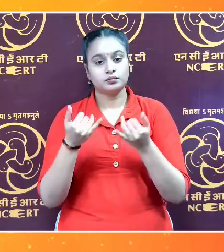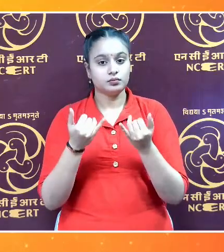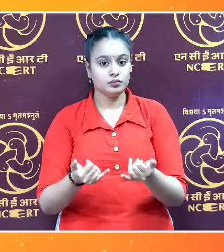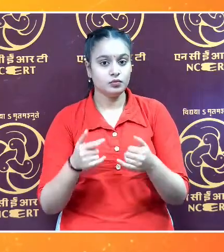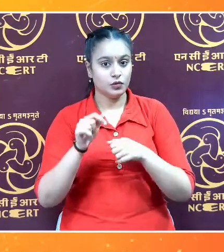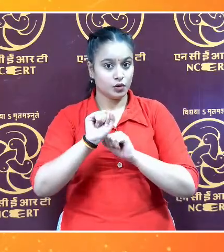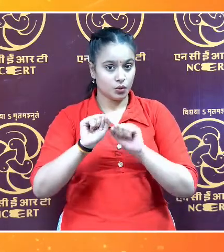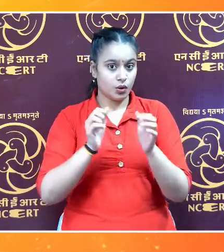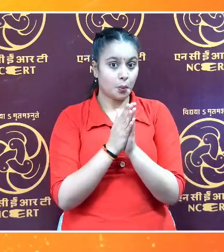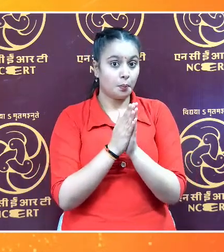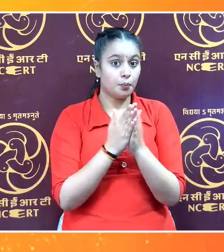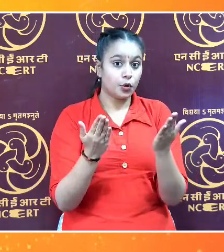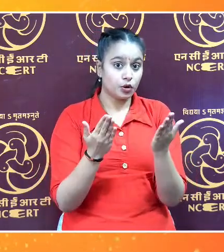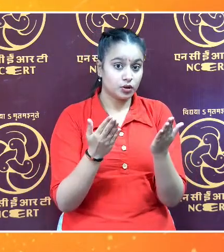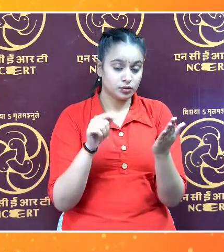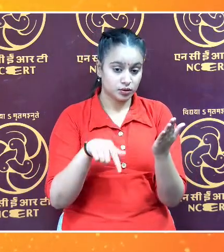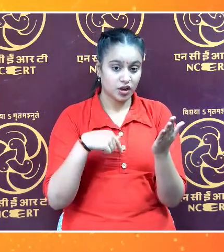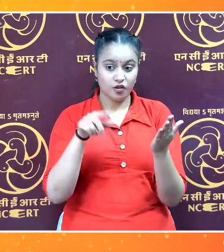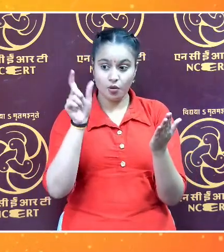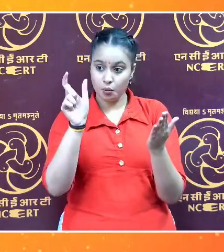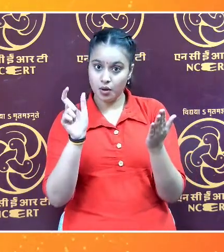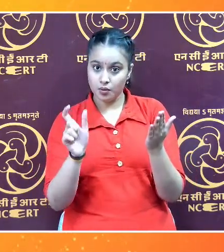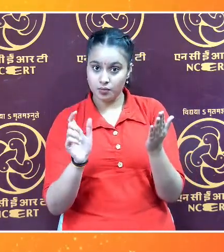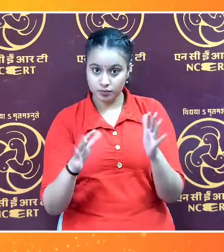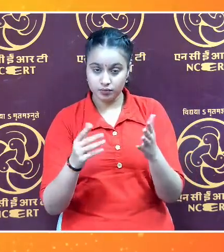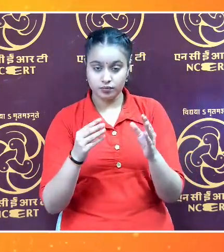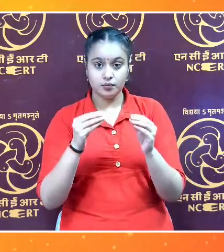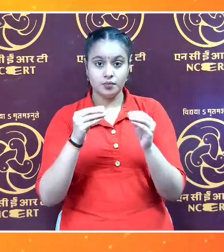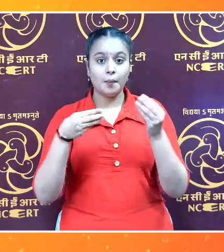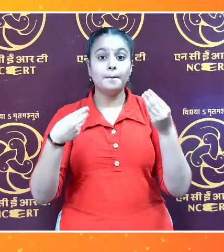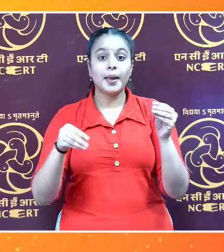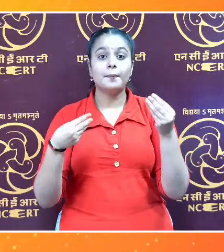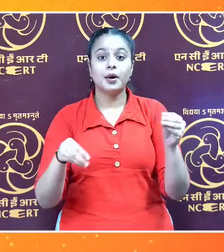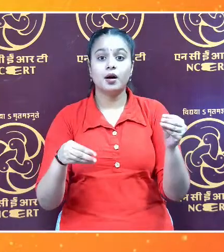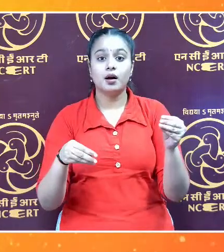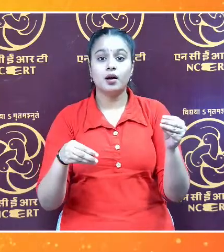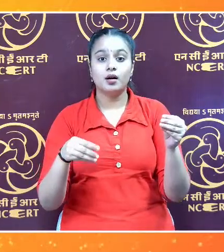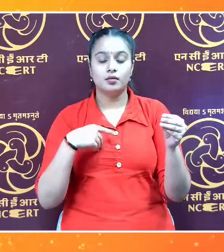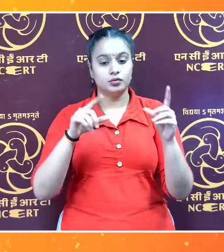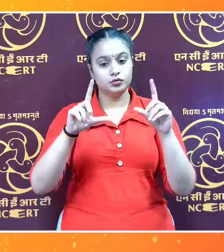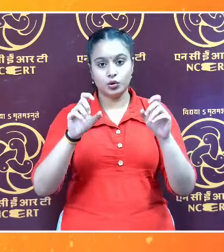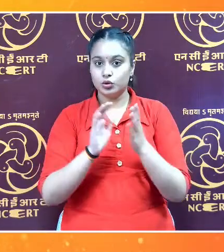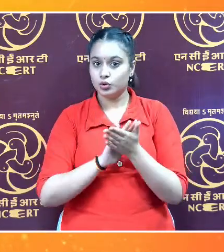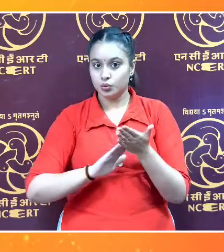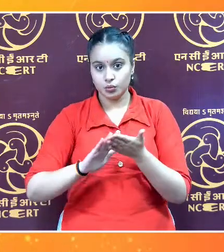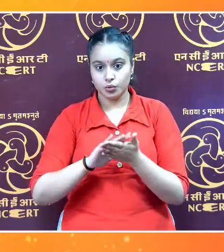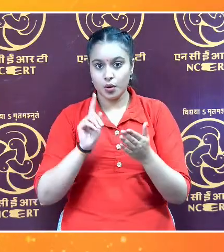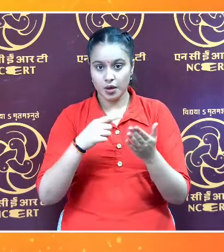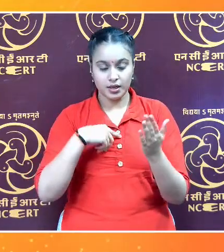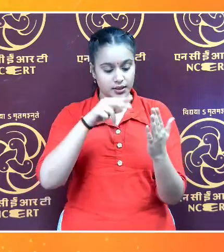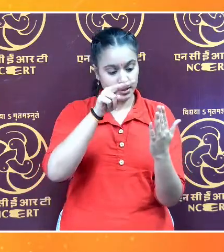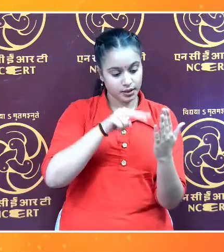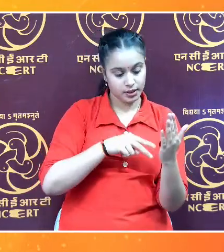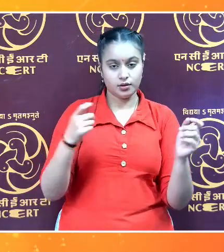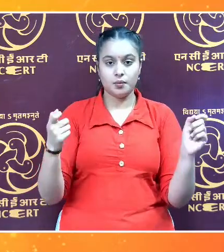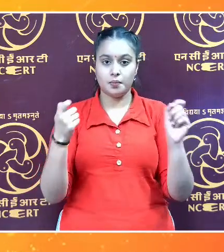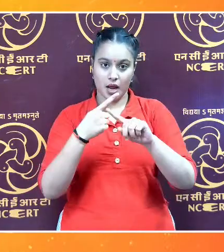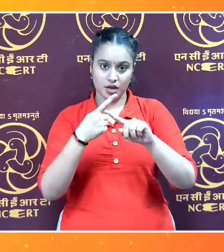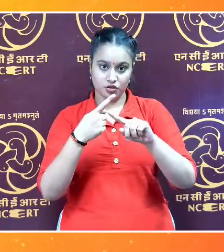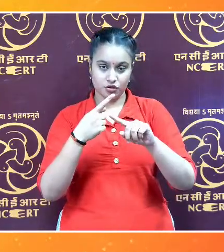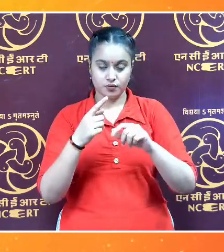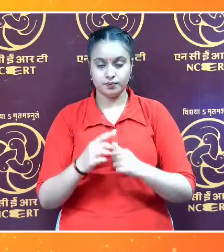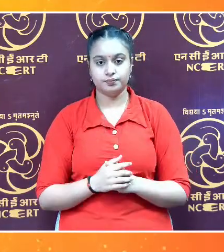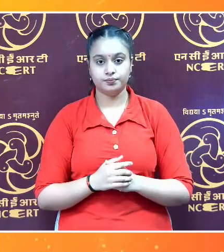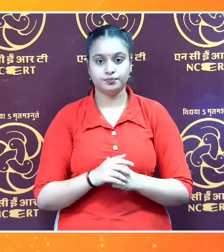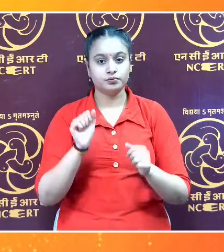their notebook they have these words like paper. Now you don't have the pictures, but you have to read it and you have to match it. Okay. Now it can